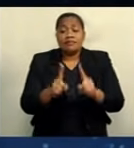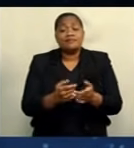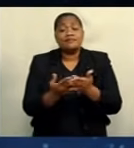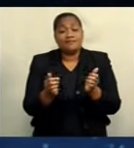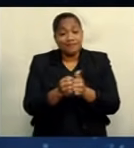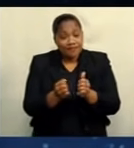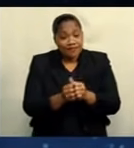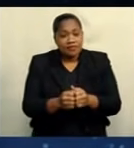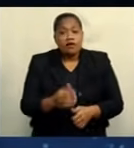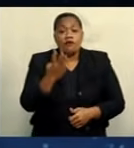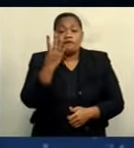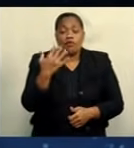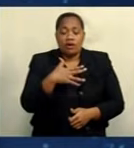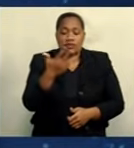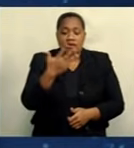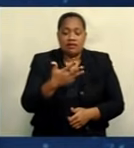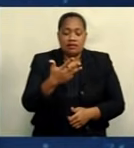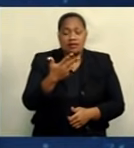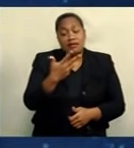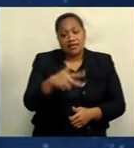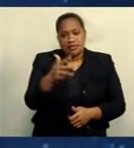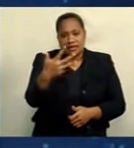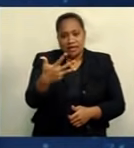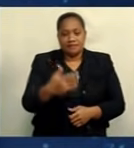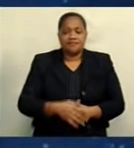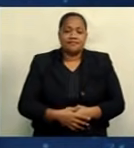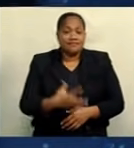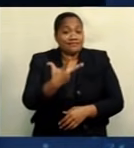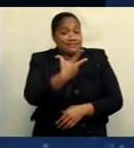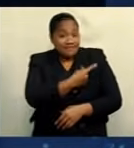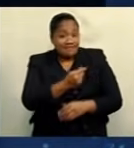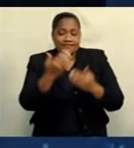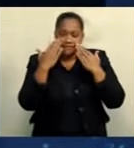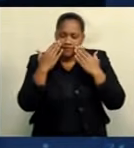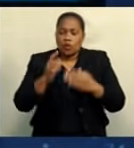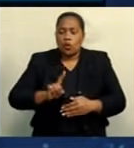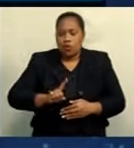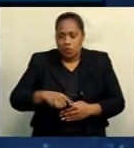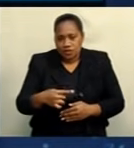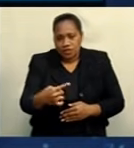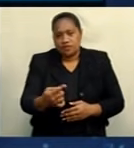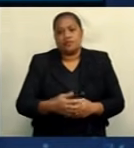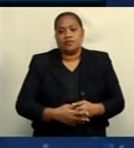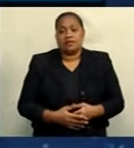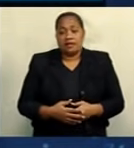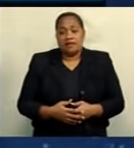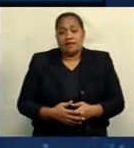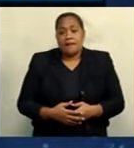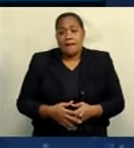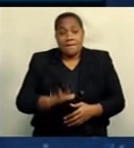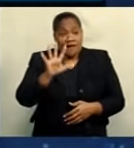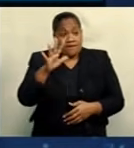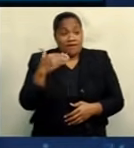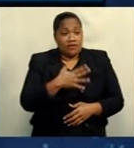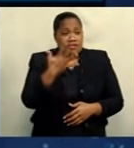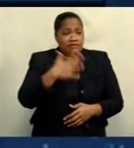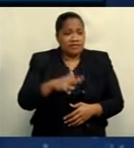at 489. The vaccination campaign also continues. In the latest update,